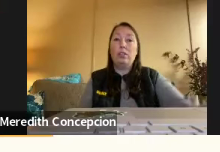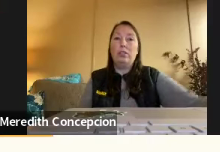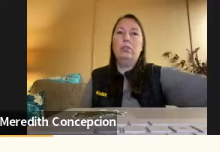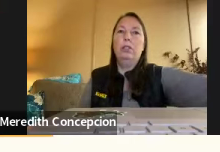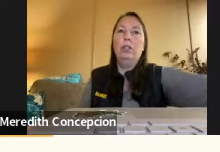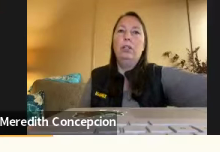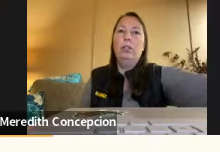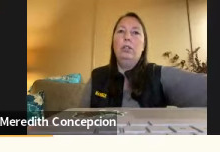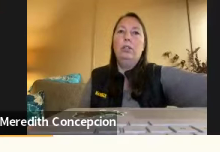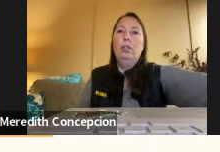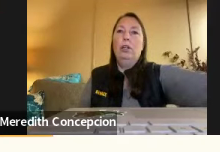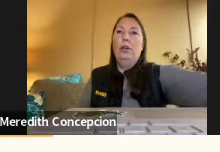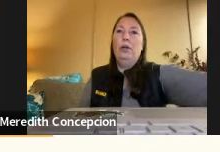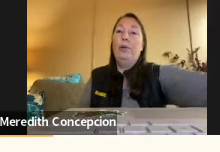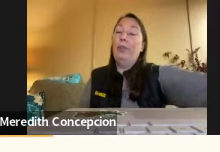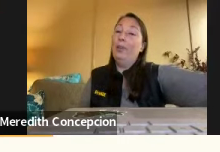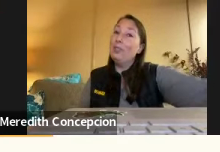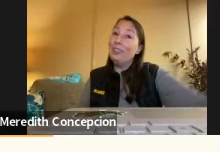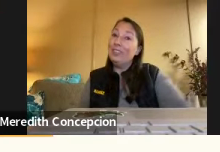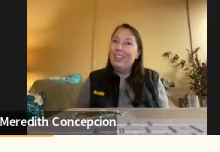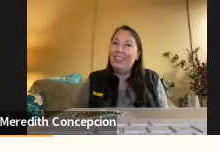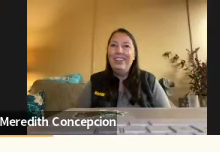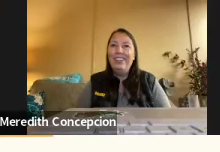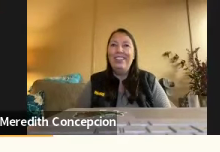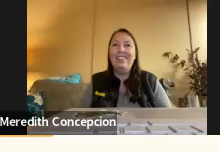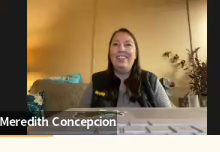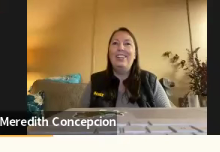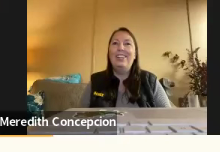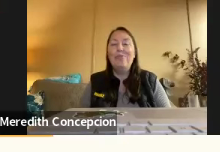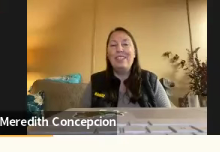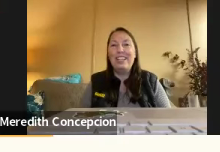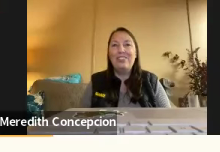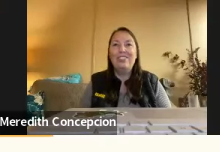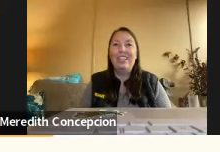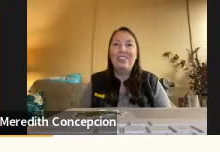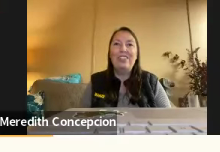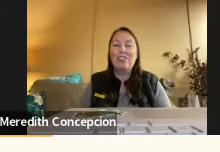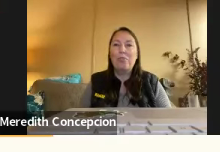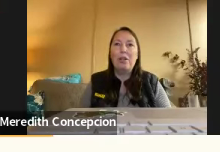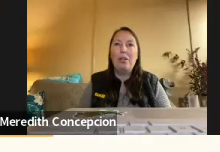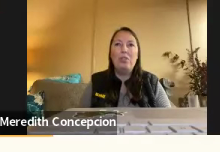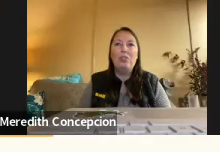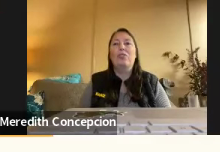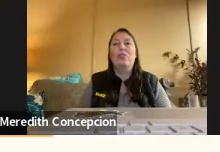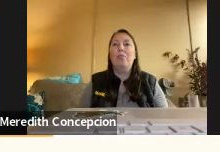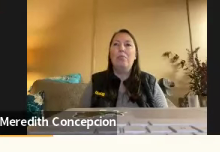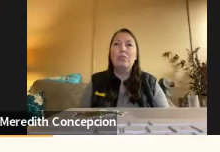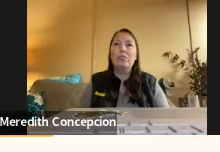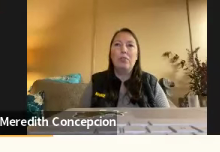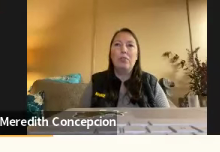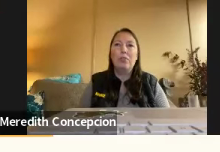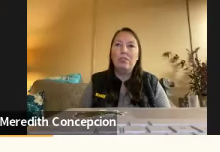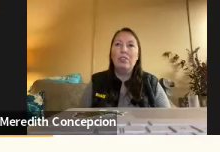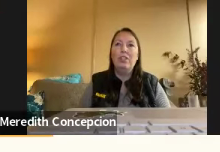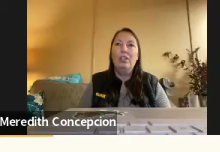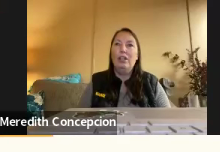policymaking process. Although I joined late in the council later in the term, I made sure that